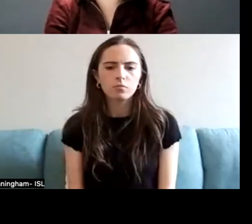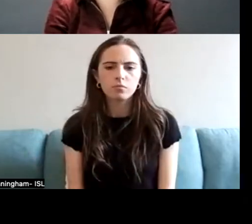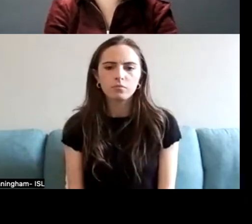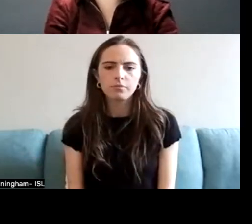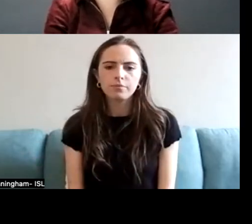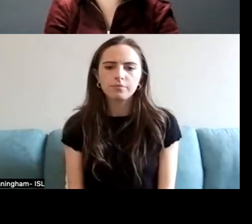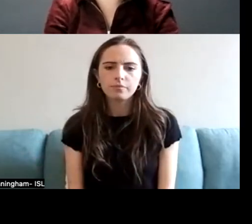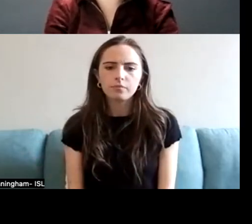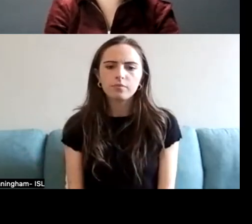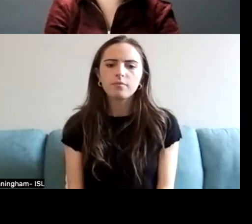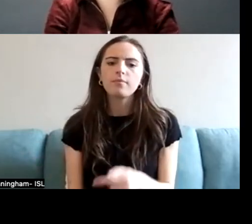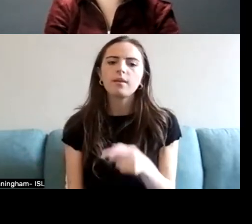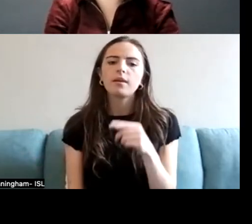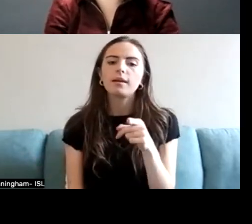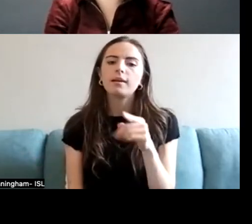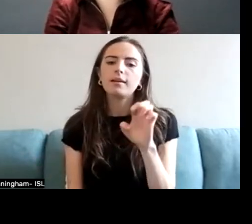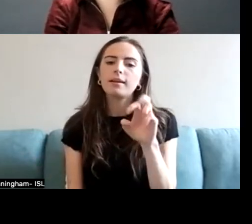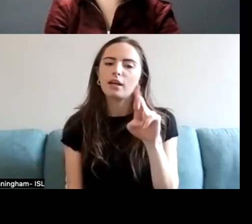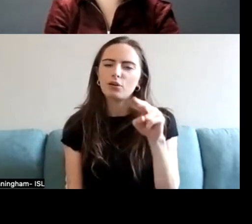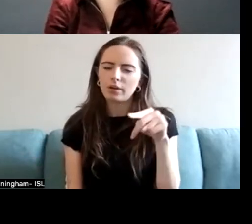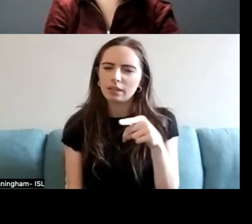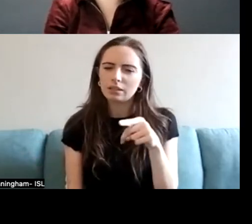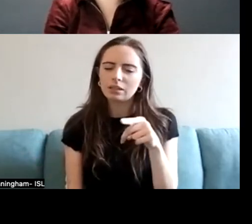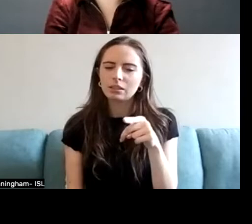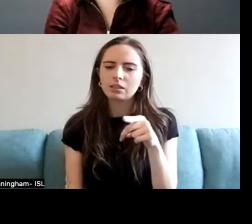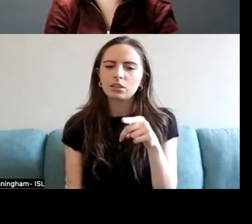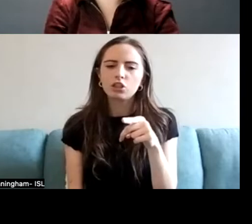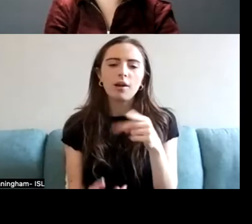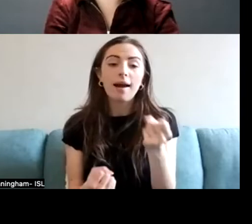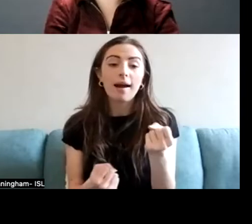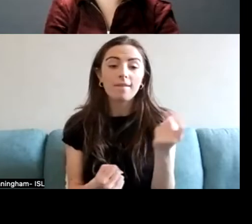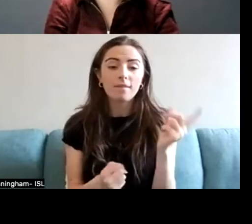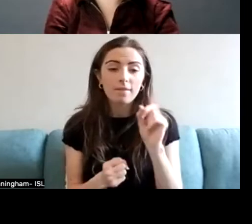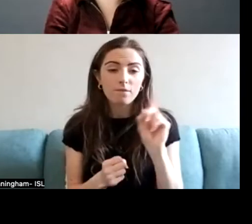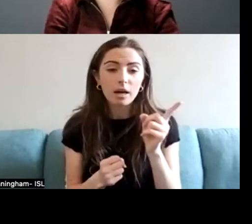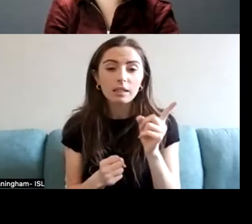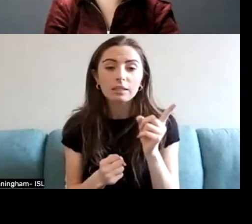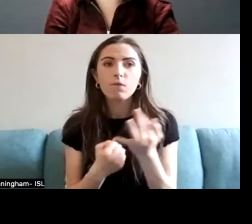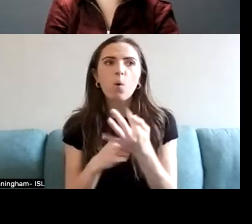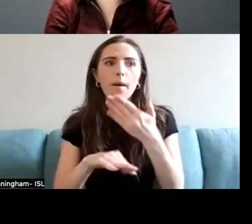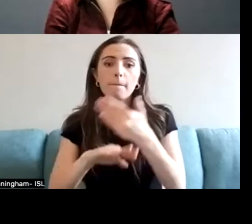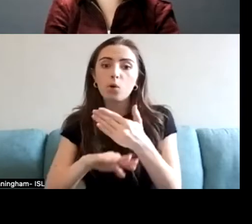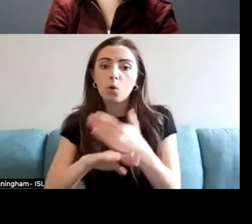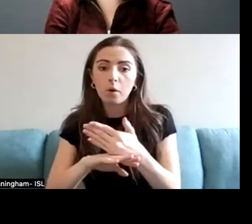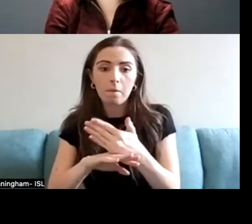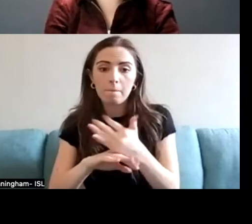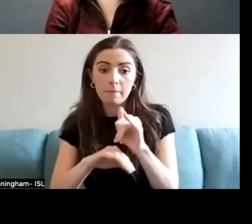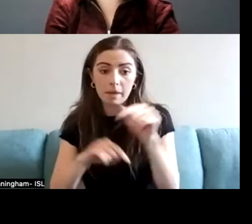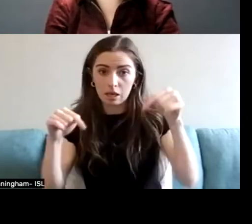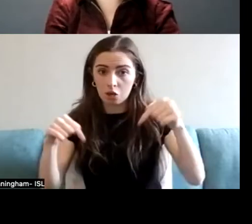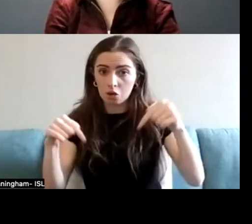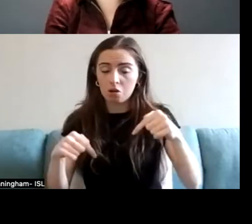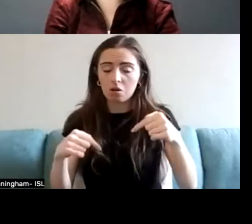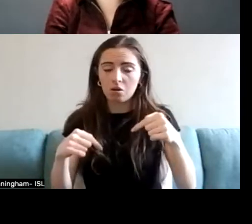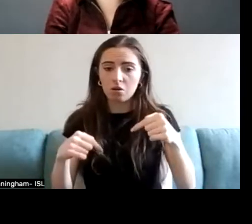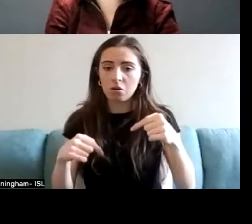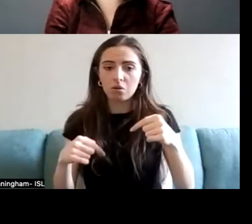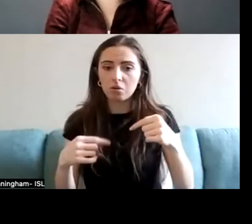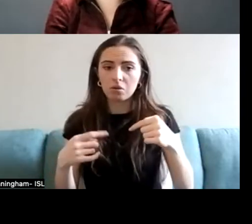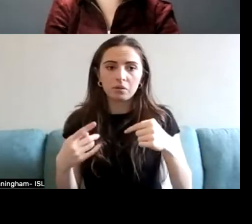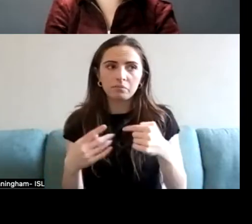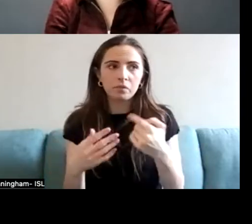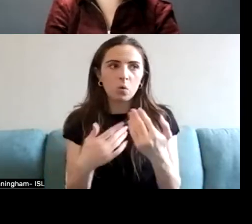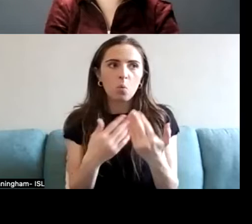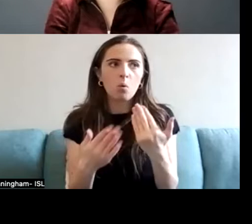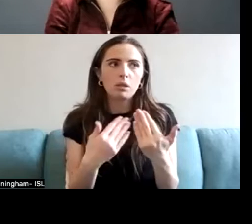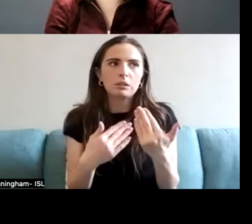And Erin, just off the back of that, like, what advice would you give to an employer maybe who's sitting here today? What would you say is the best way